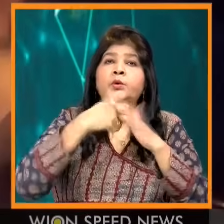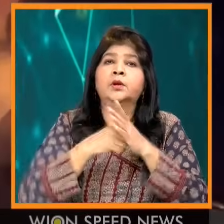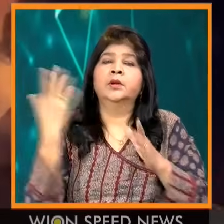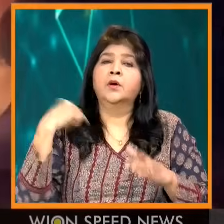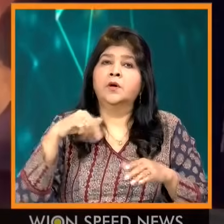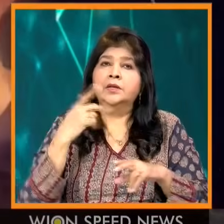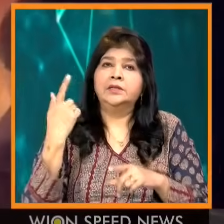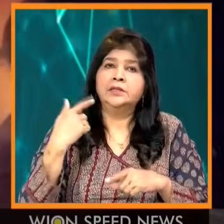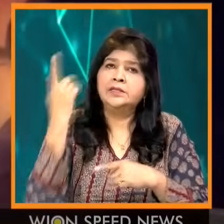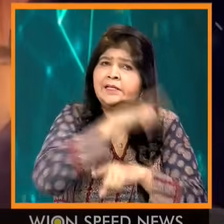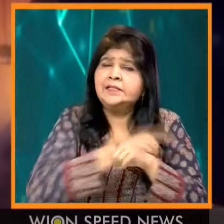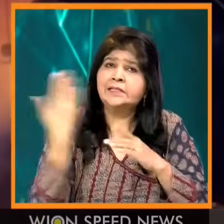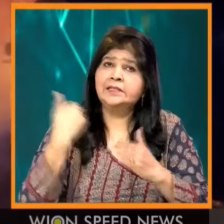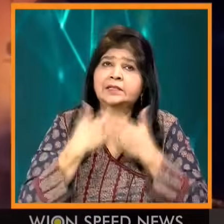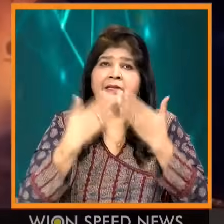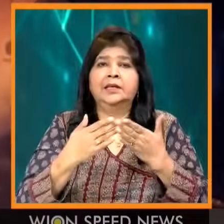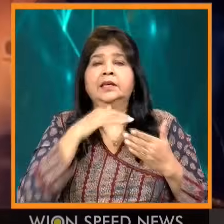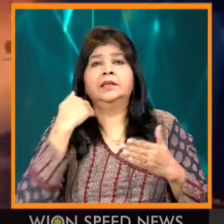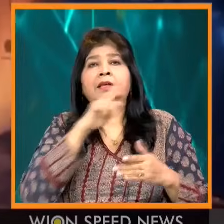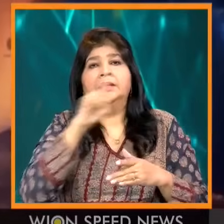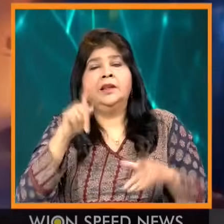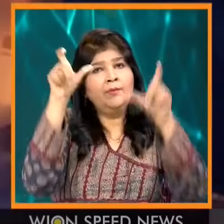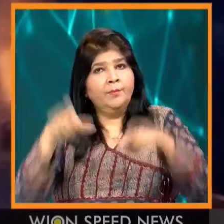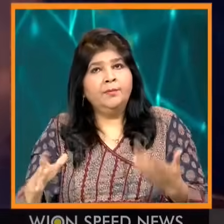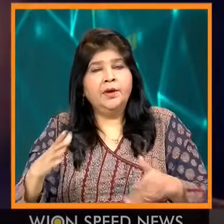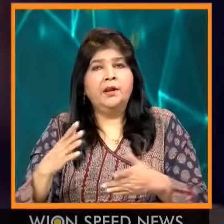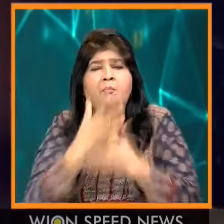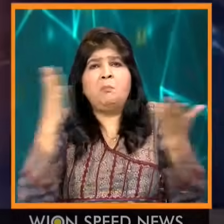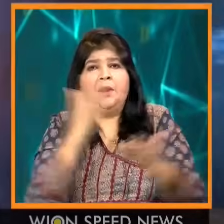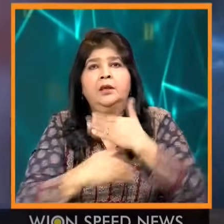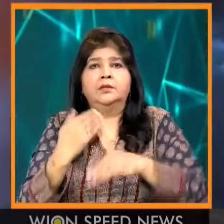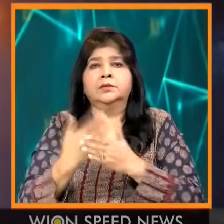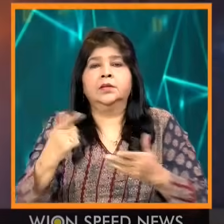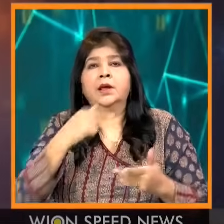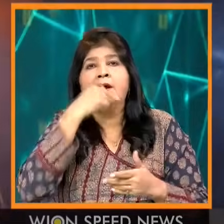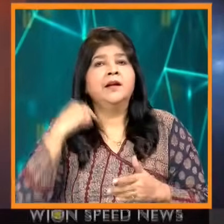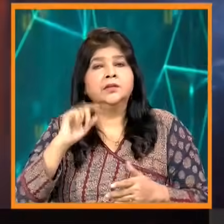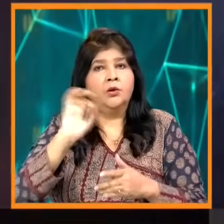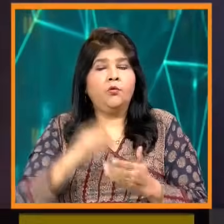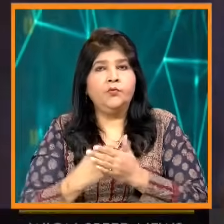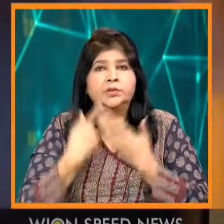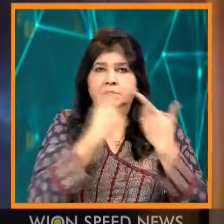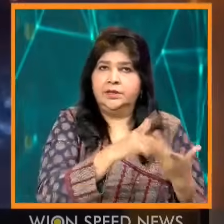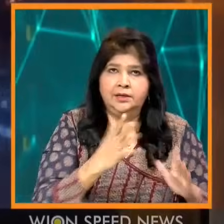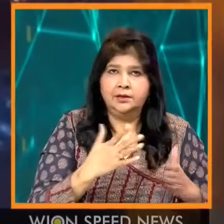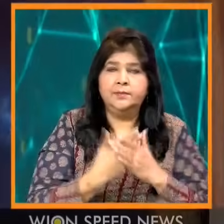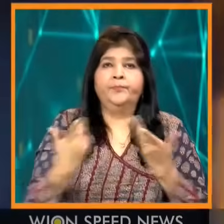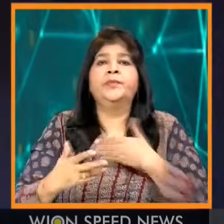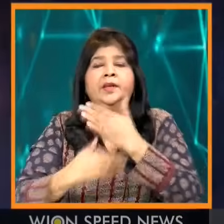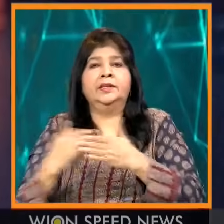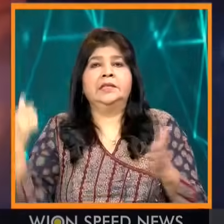which killed 11 people and injuring 8 others. Now, Russian officials have not issued an official comment on the alleged